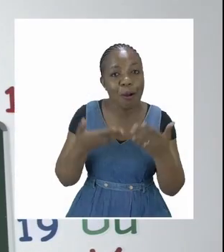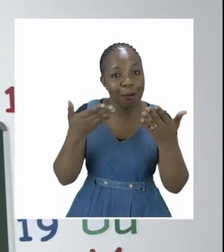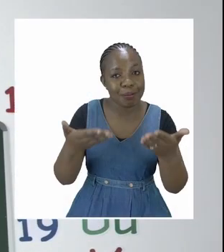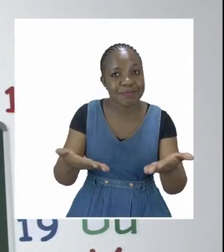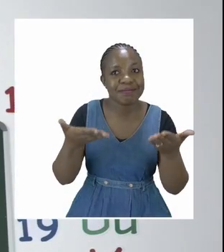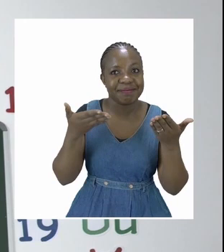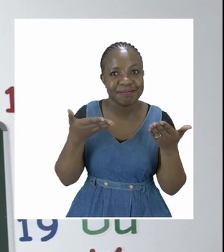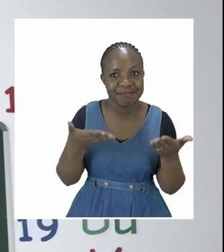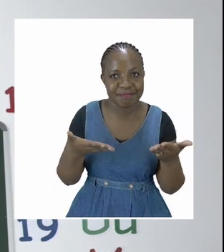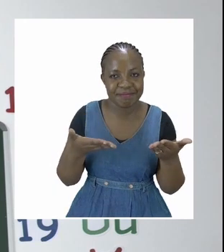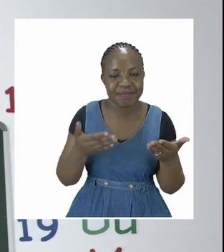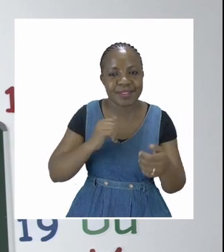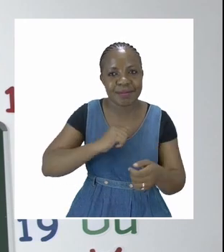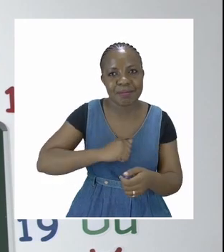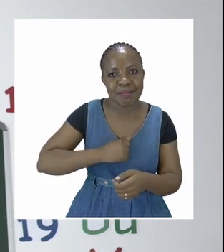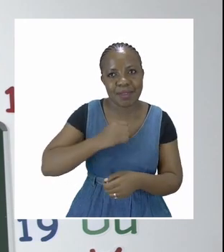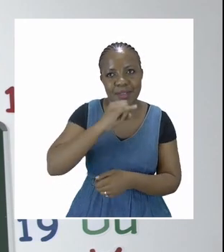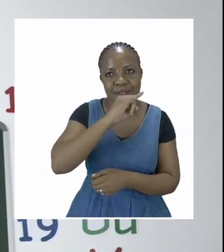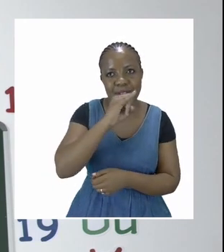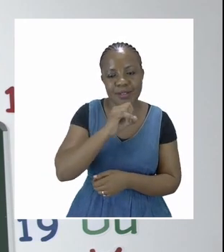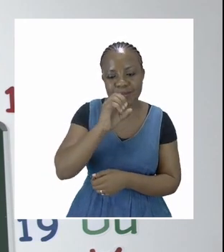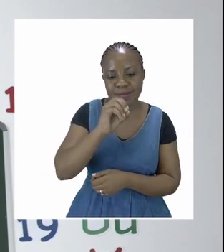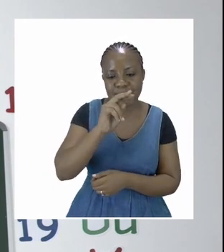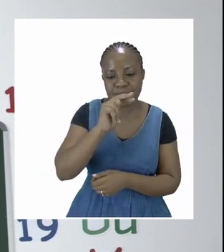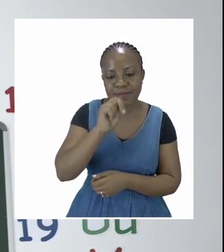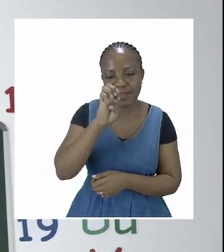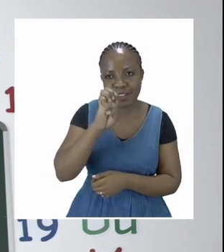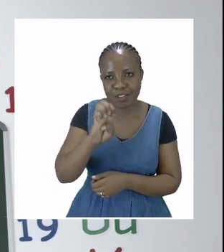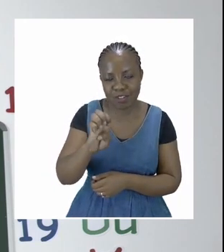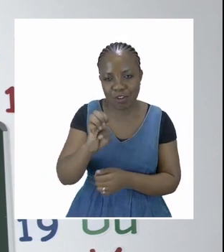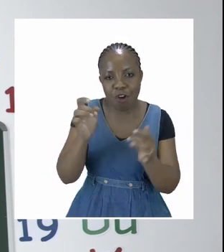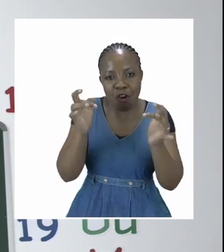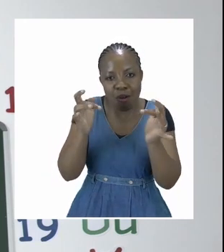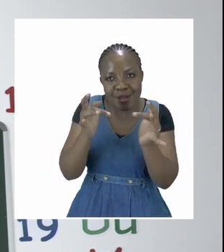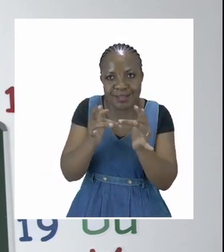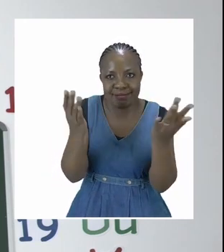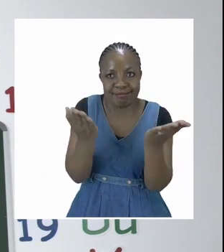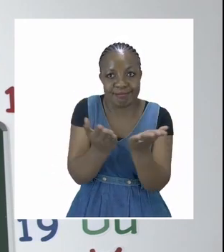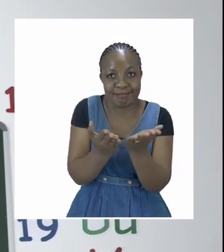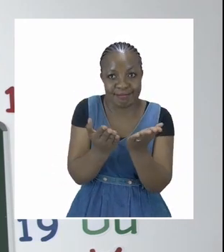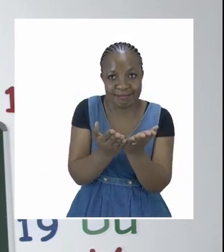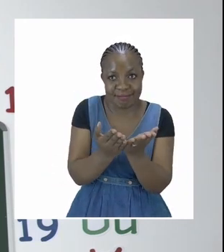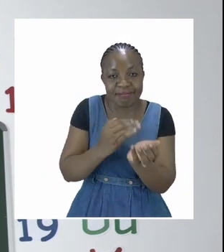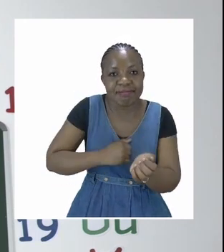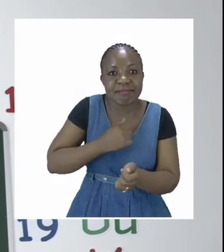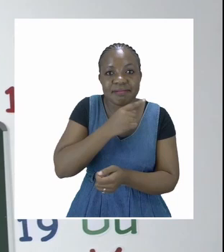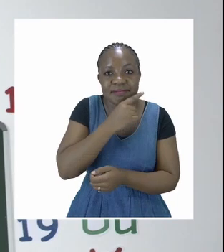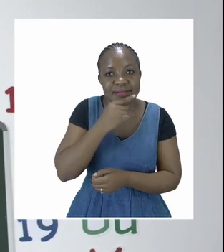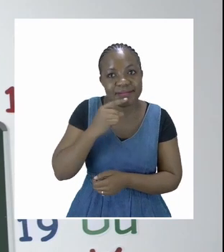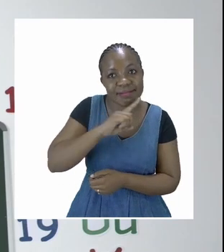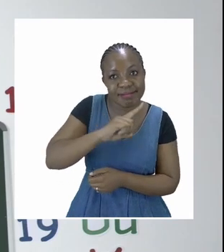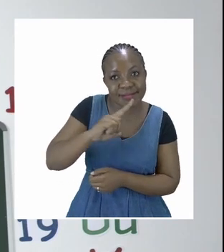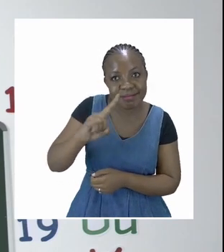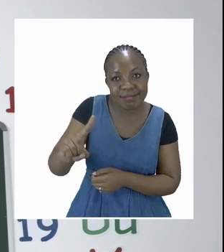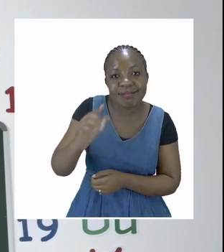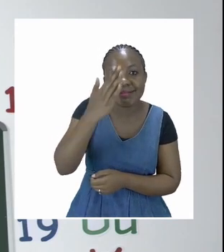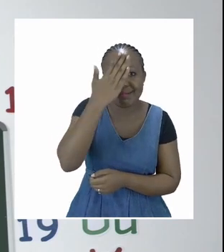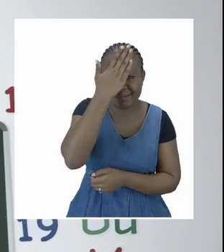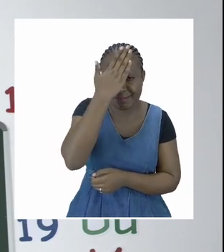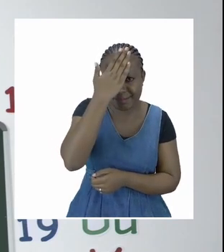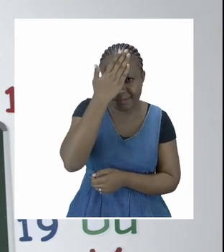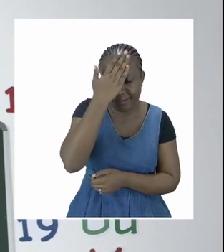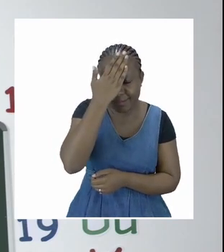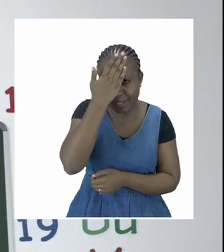Welcome to My Zone Online School. My name is Teacher Mutsa. Get your education